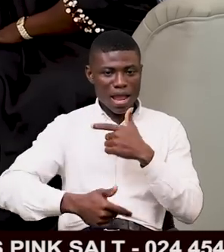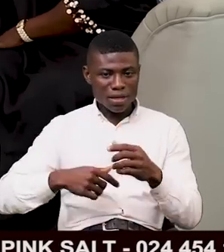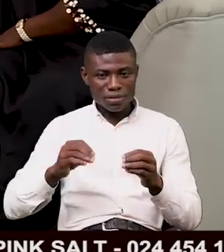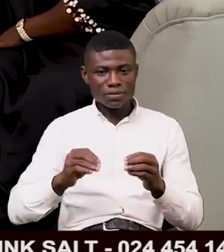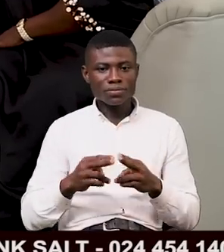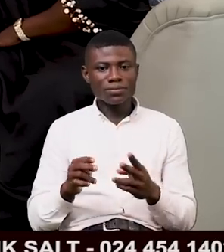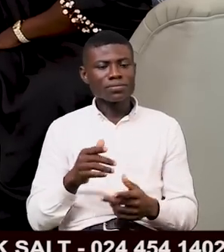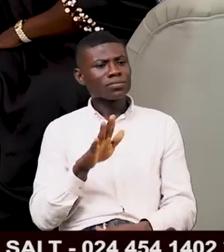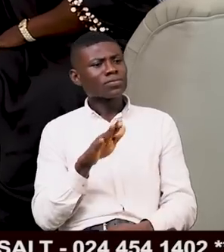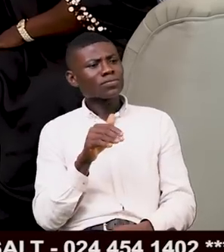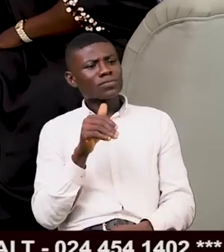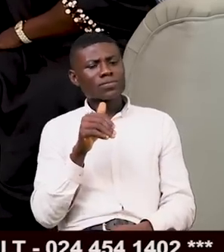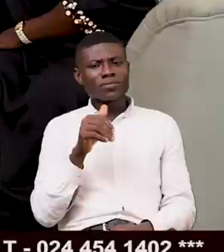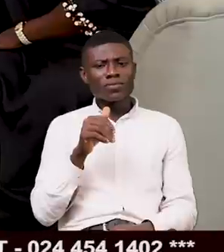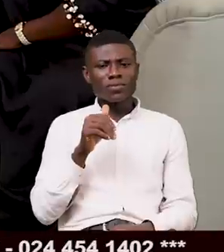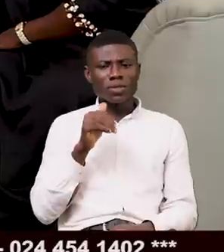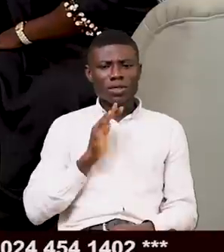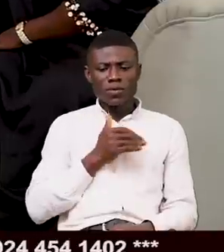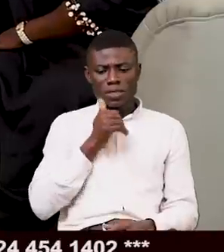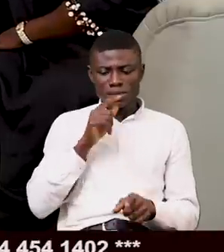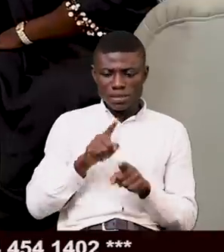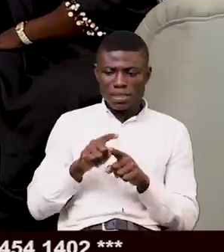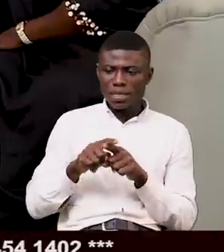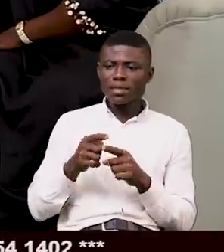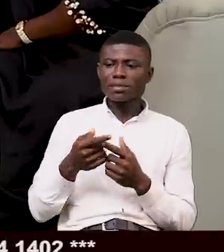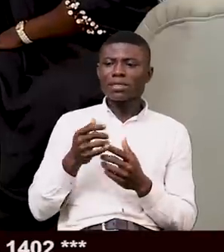adom Piesie, ye nua baby hweye.